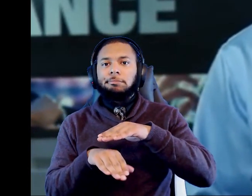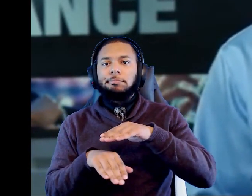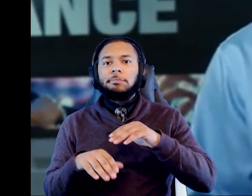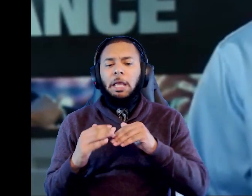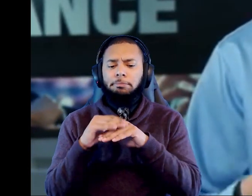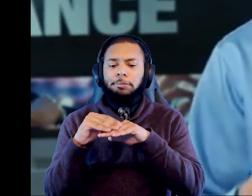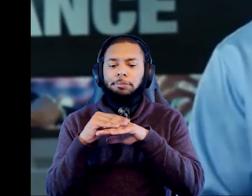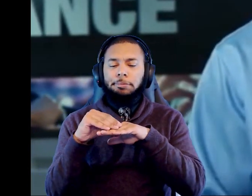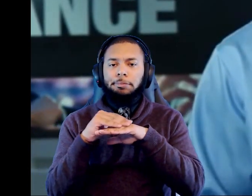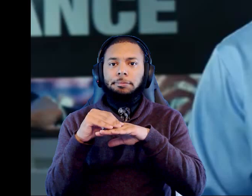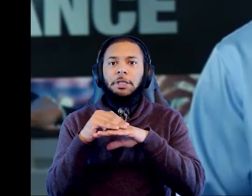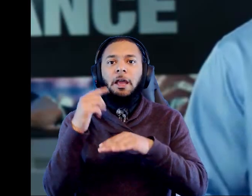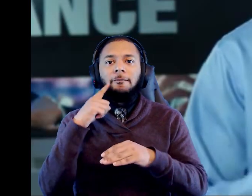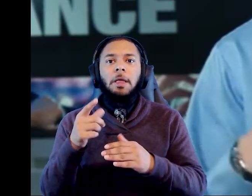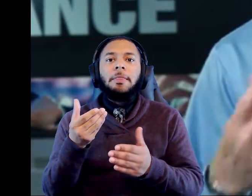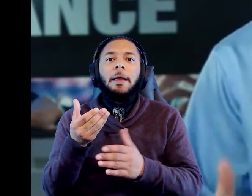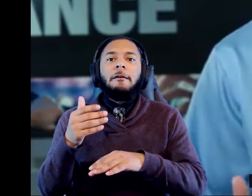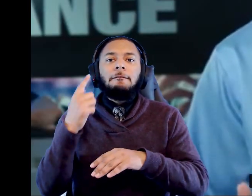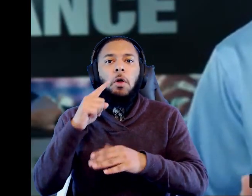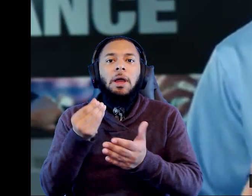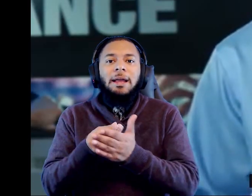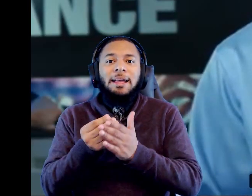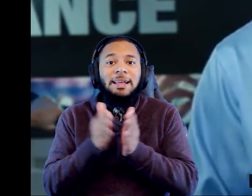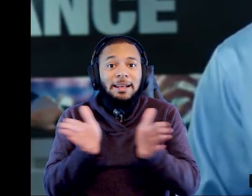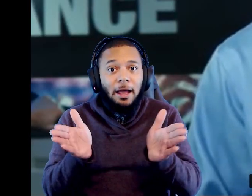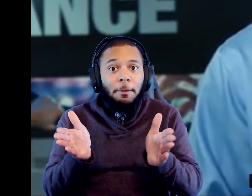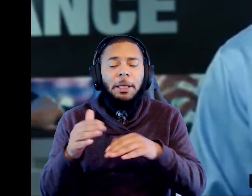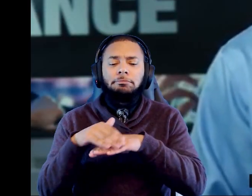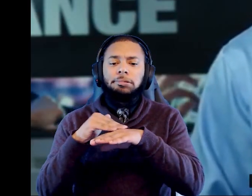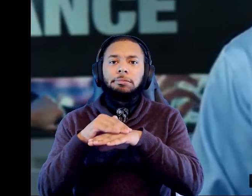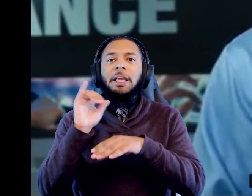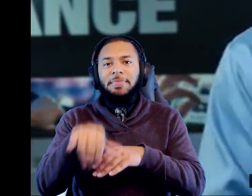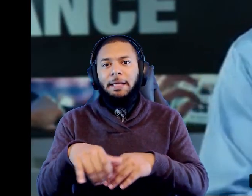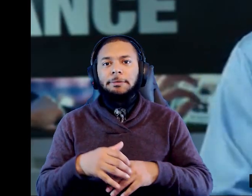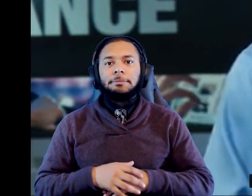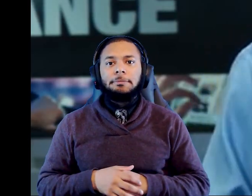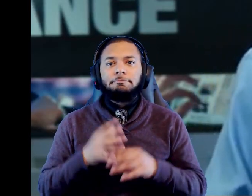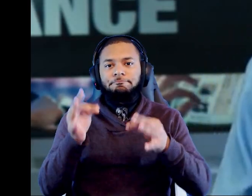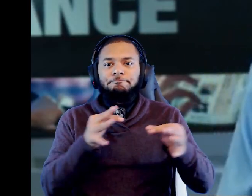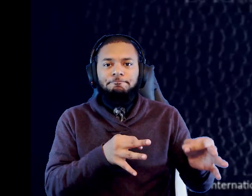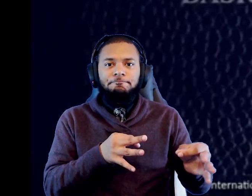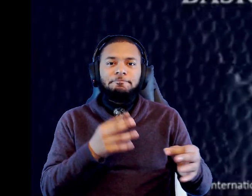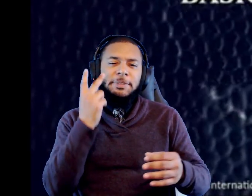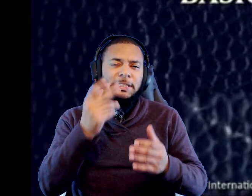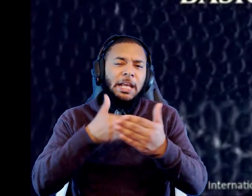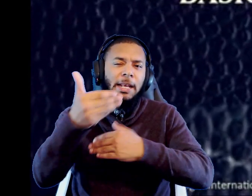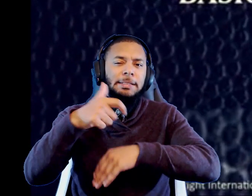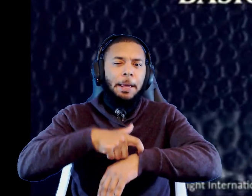basics of economics, no matter what it is that you're buying. We'll see you next time.